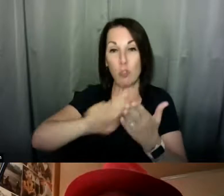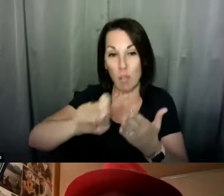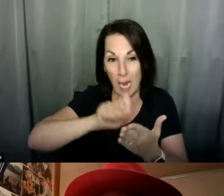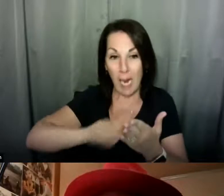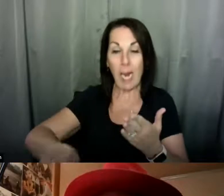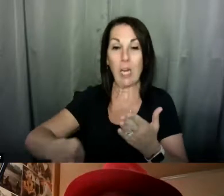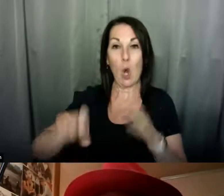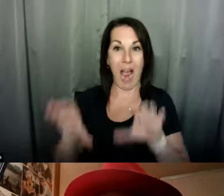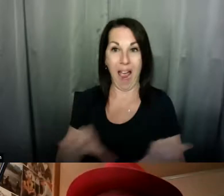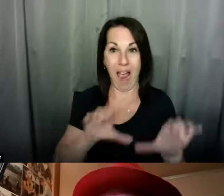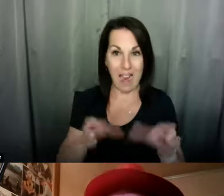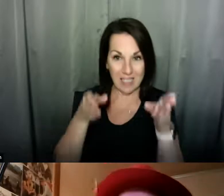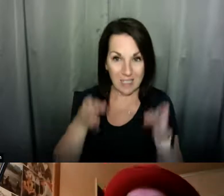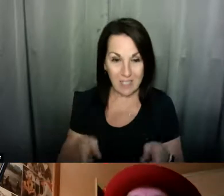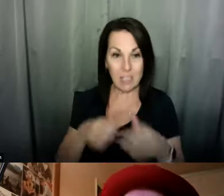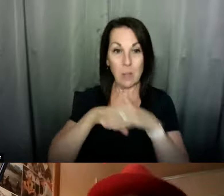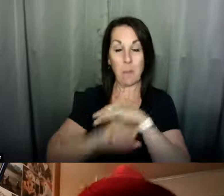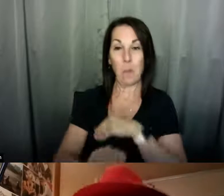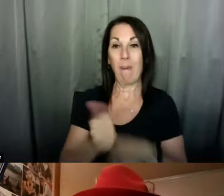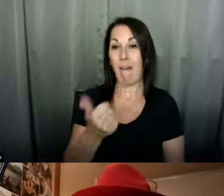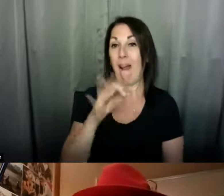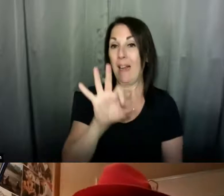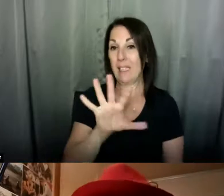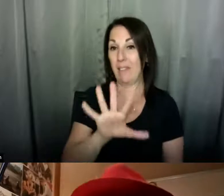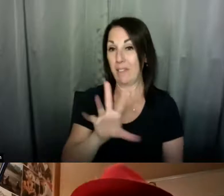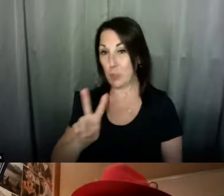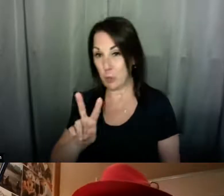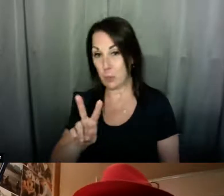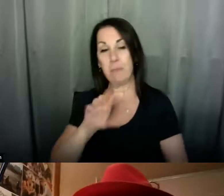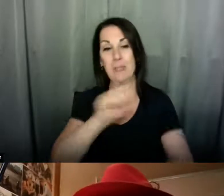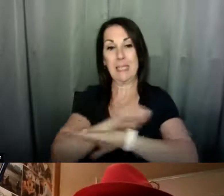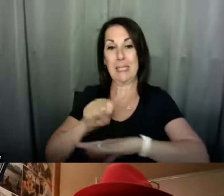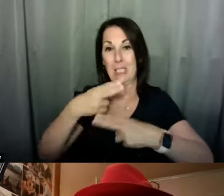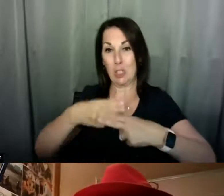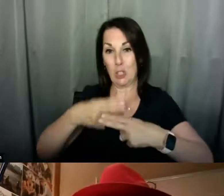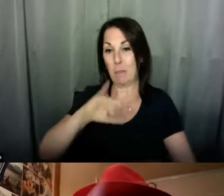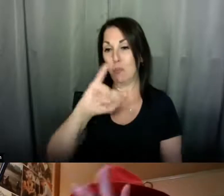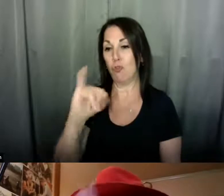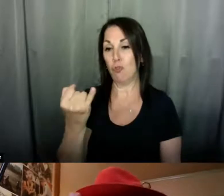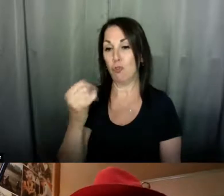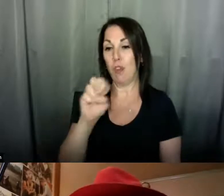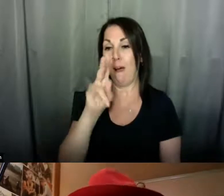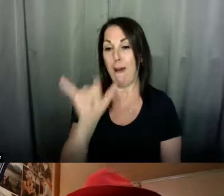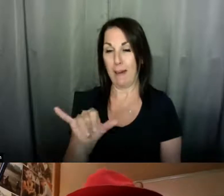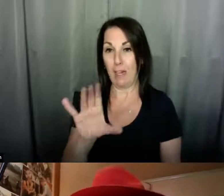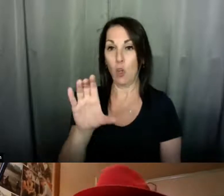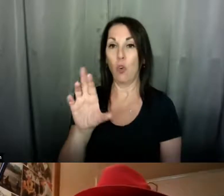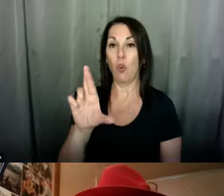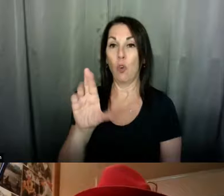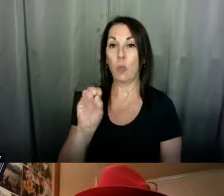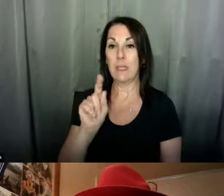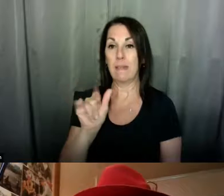in 1952. Alan goes by the stage name Johnny Crescendo. His music addresses civil